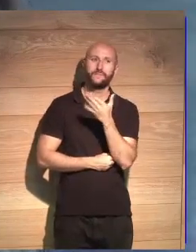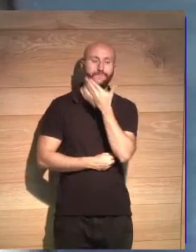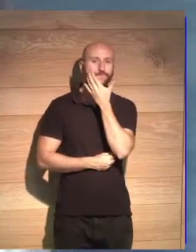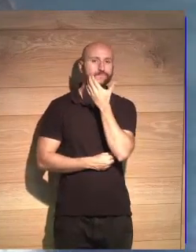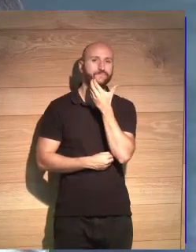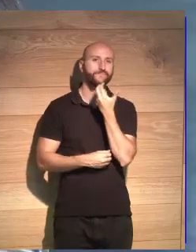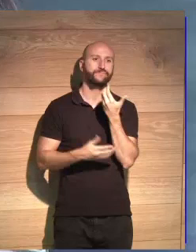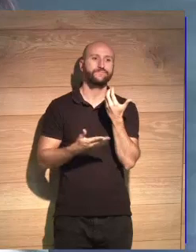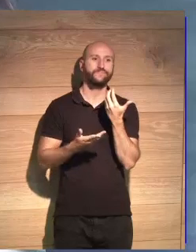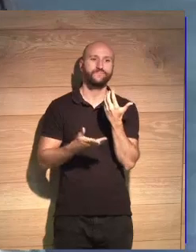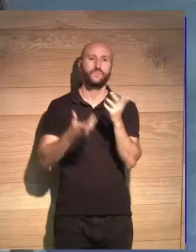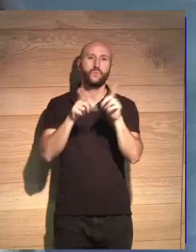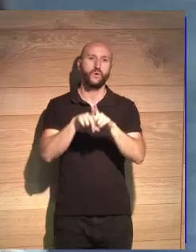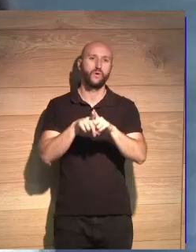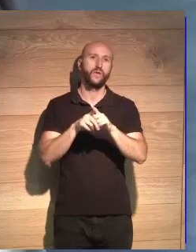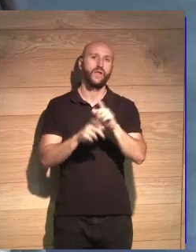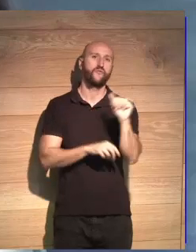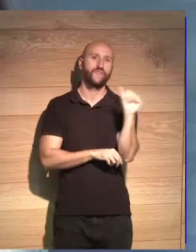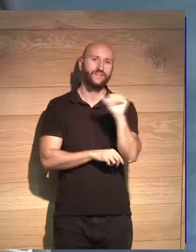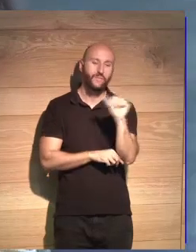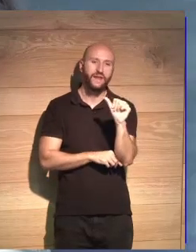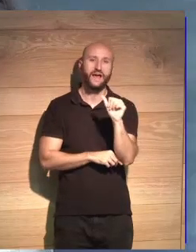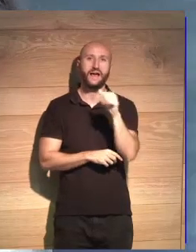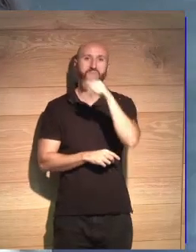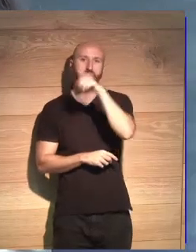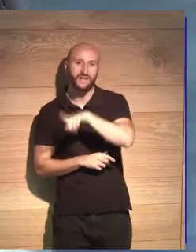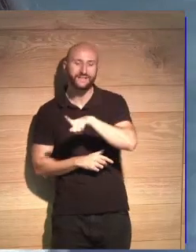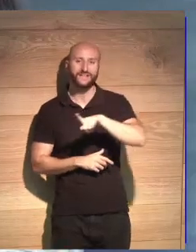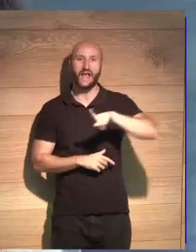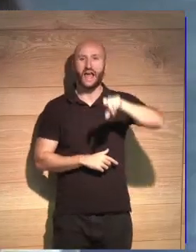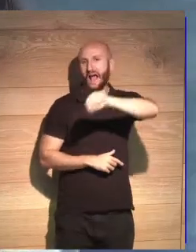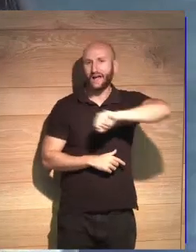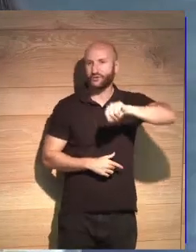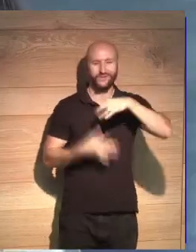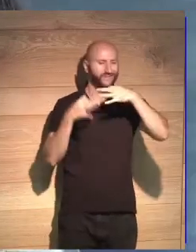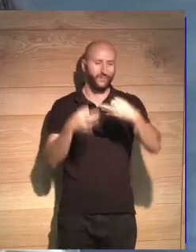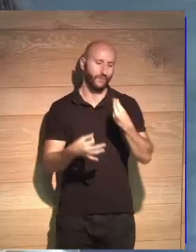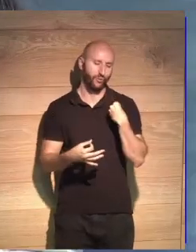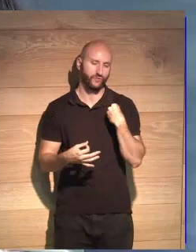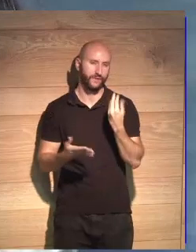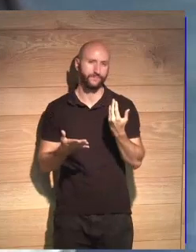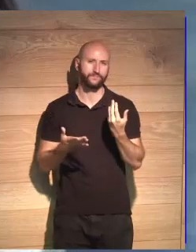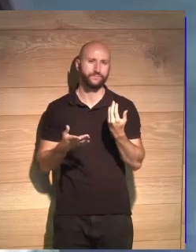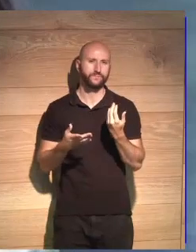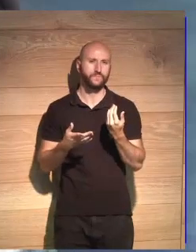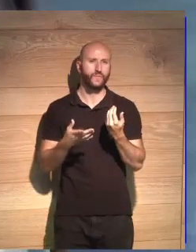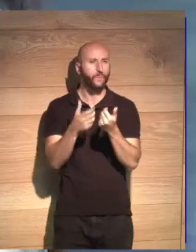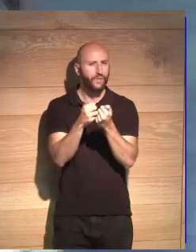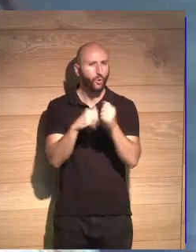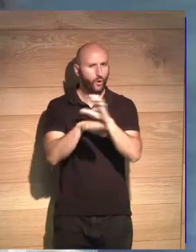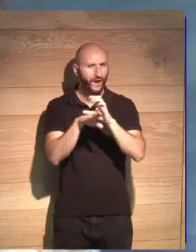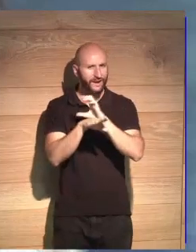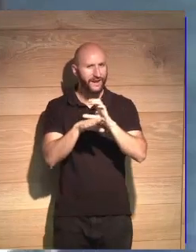a question that we encounter every weekend, every month, every year. Is our